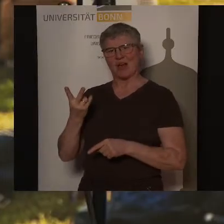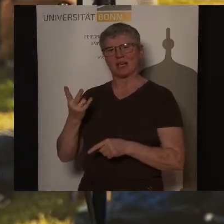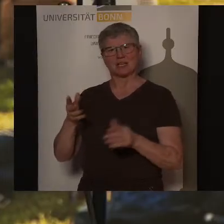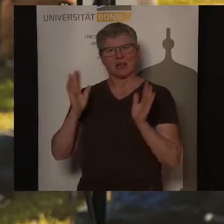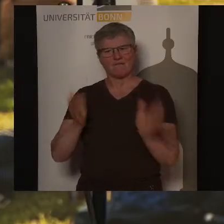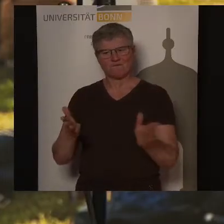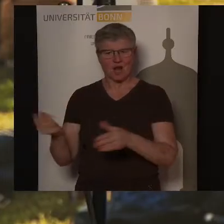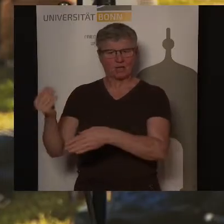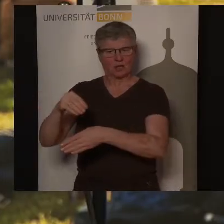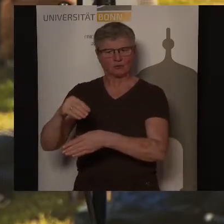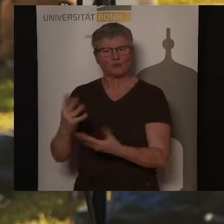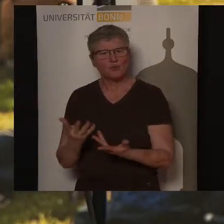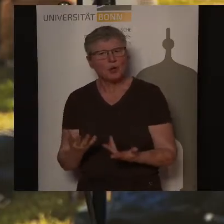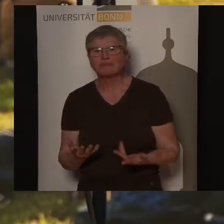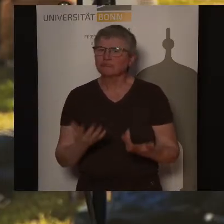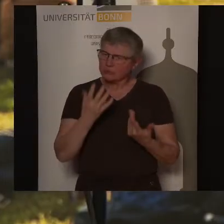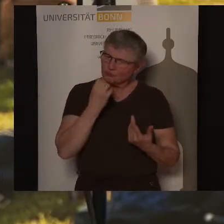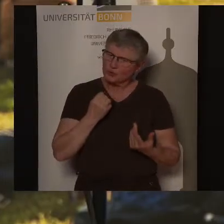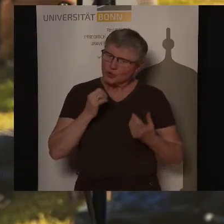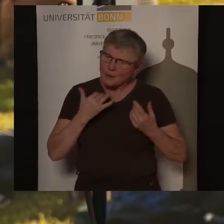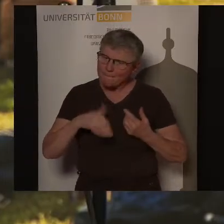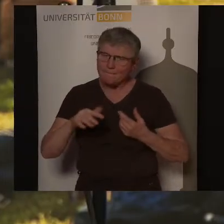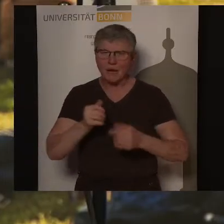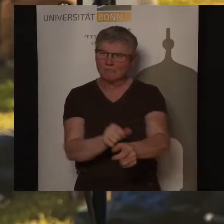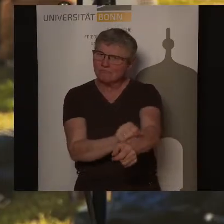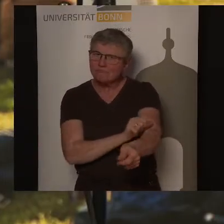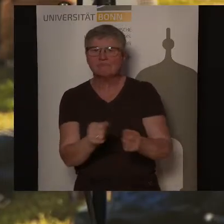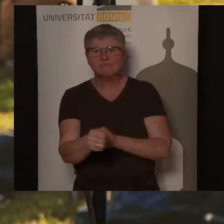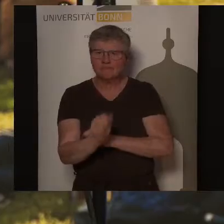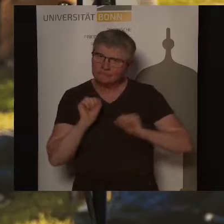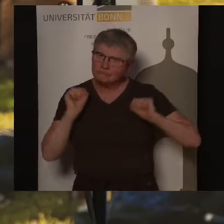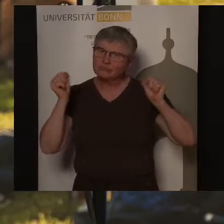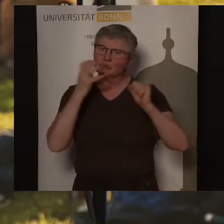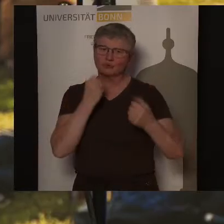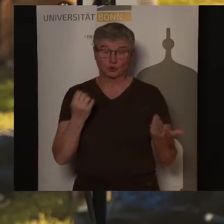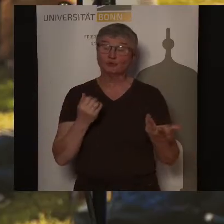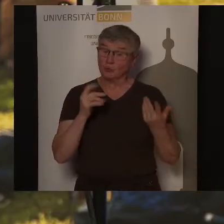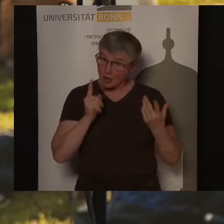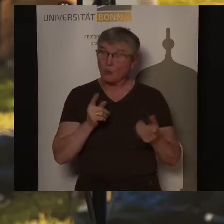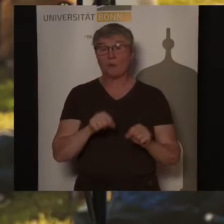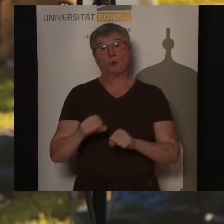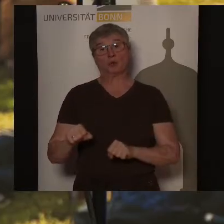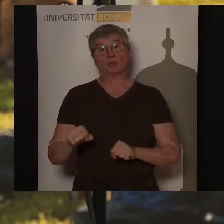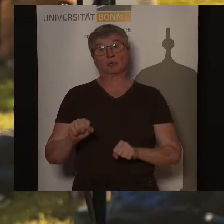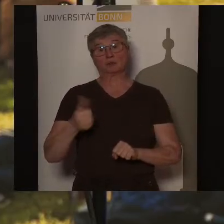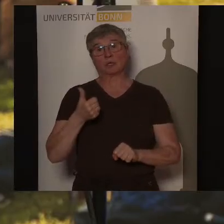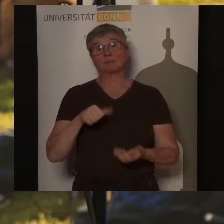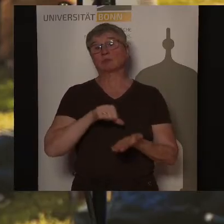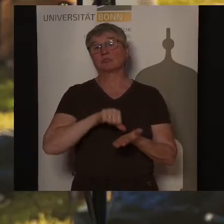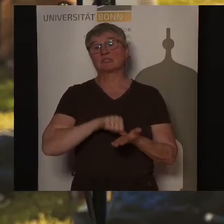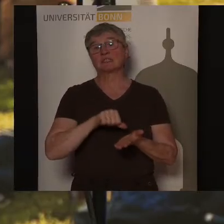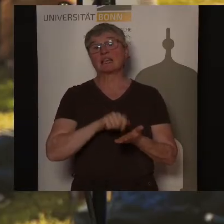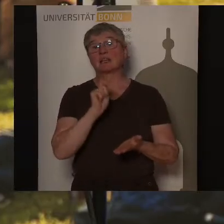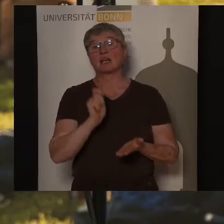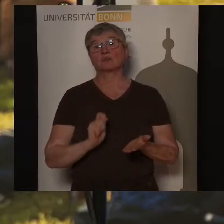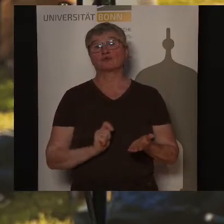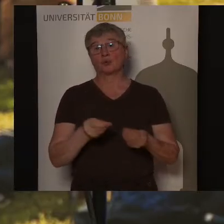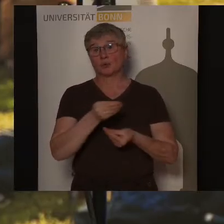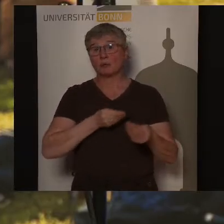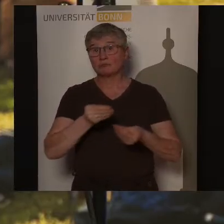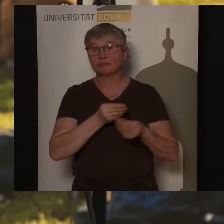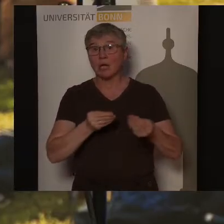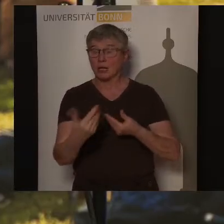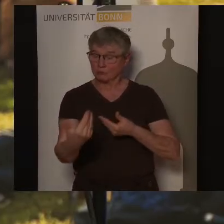like to tap into and would like to add another subject to your studies, that would also be a possibility